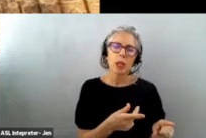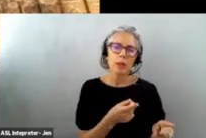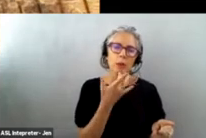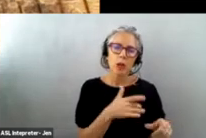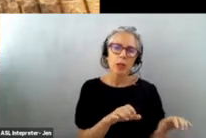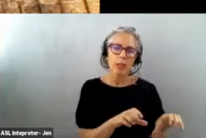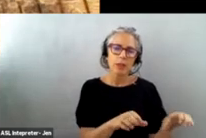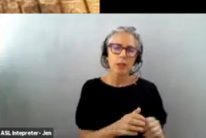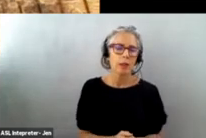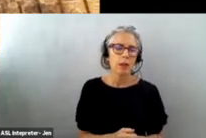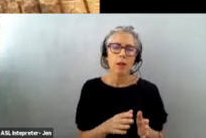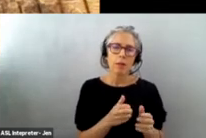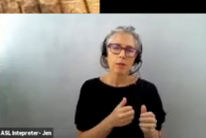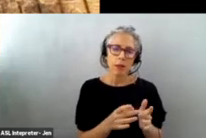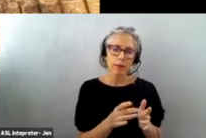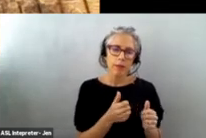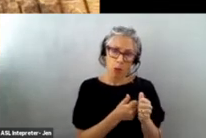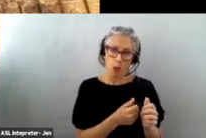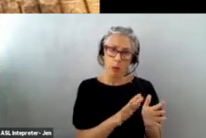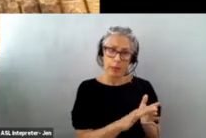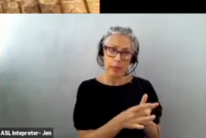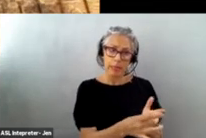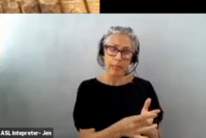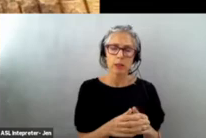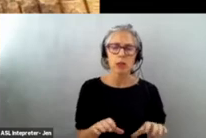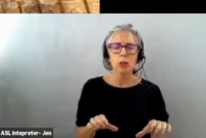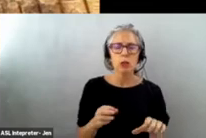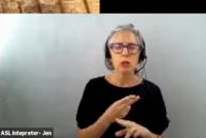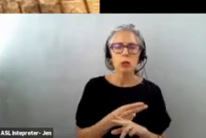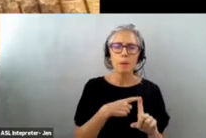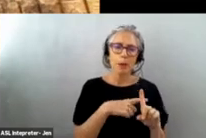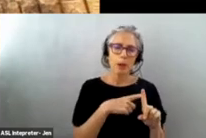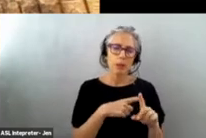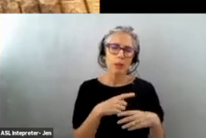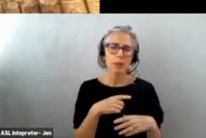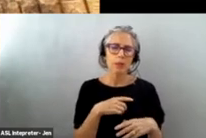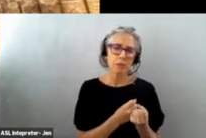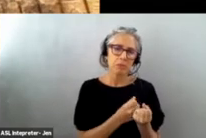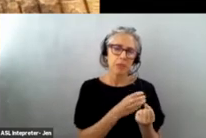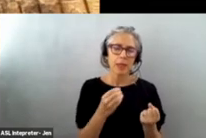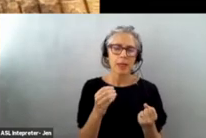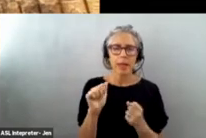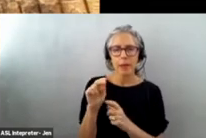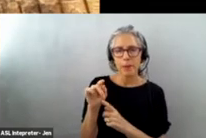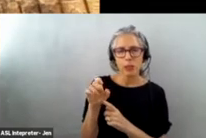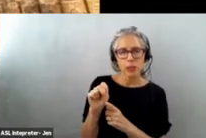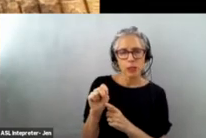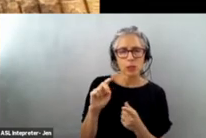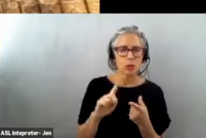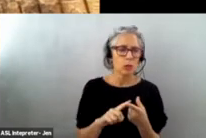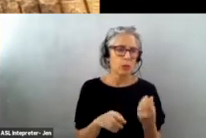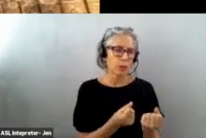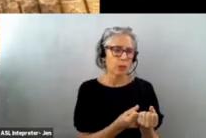following a child's lead, using positive affects and animation to engage a child, and also using developmentally